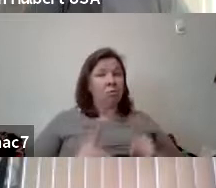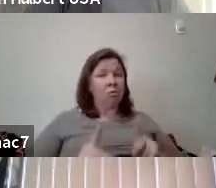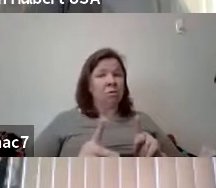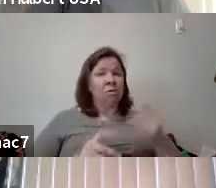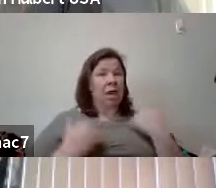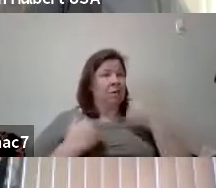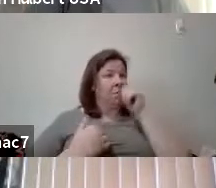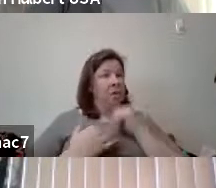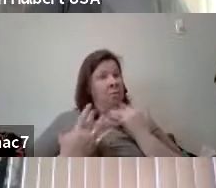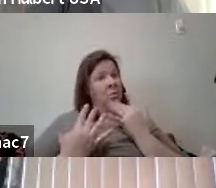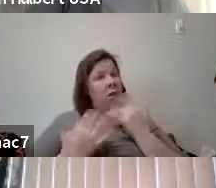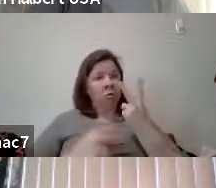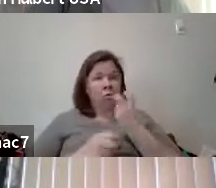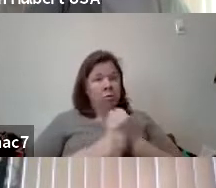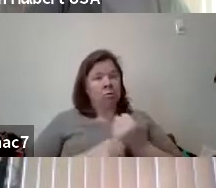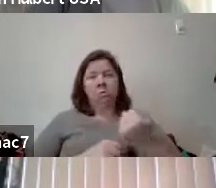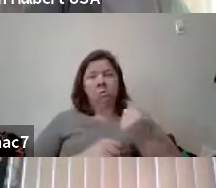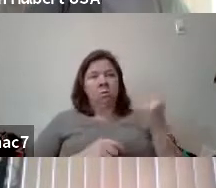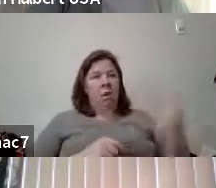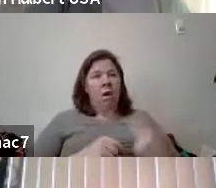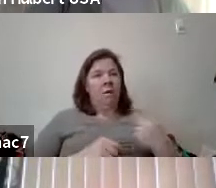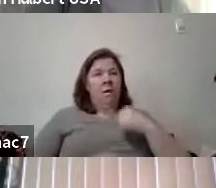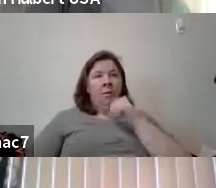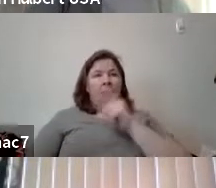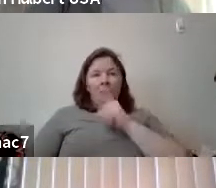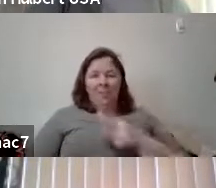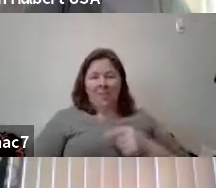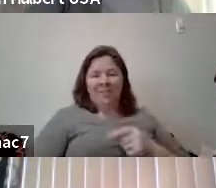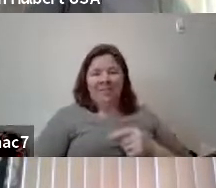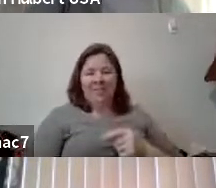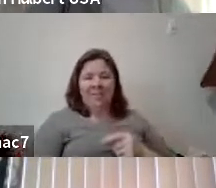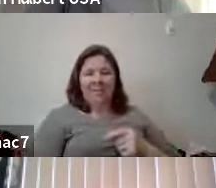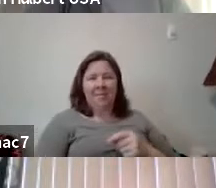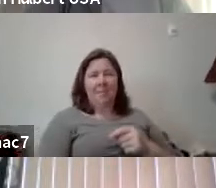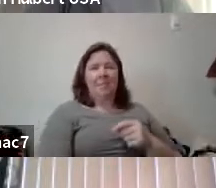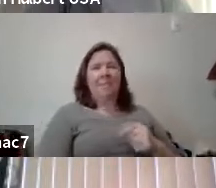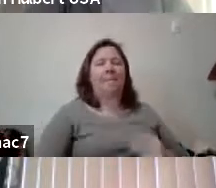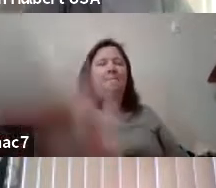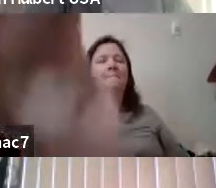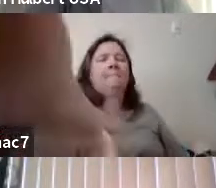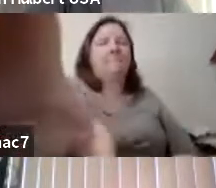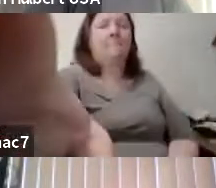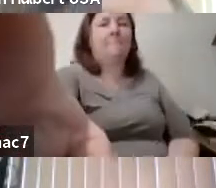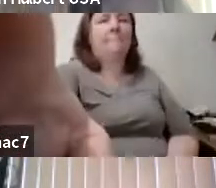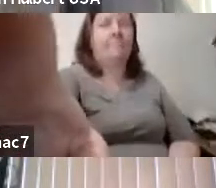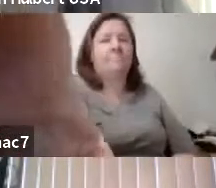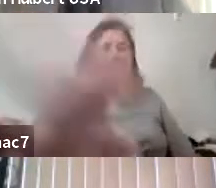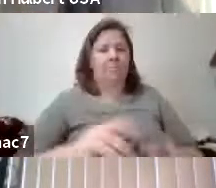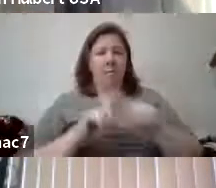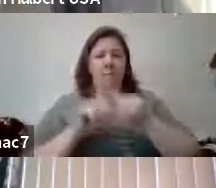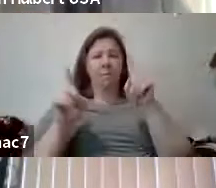had the patience to wait for 2.5 years. I really don't. But I've learned patience now. And,